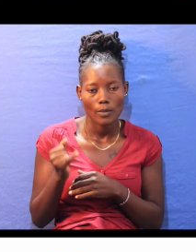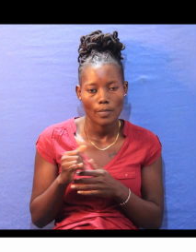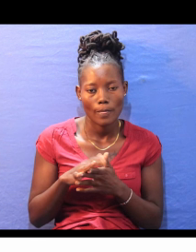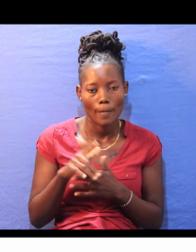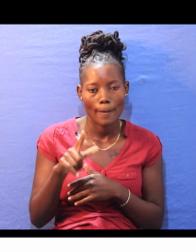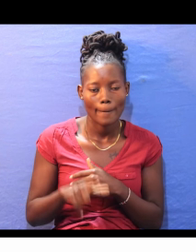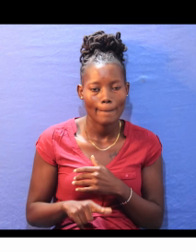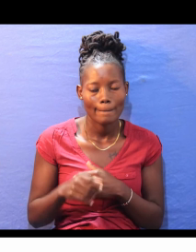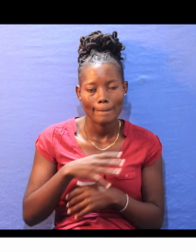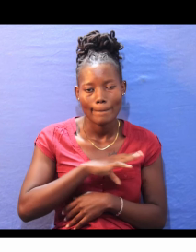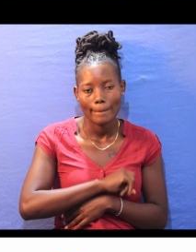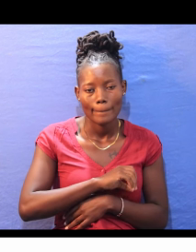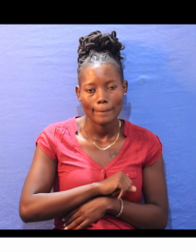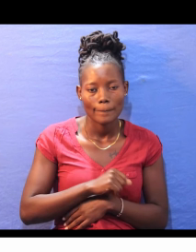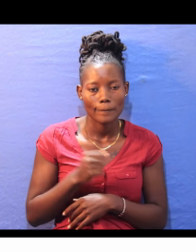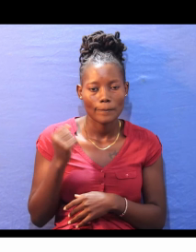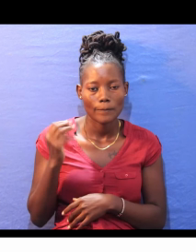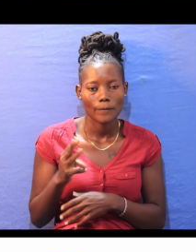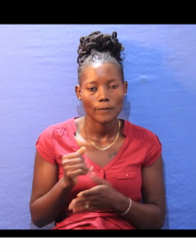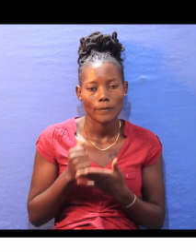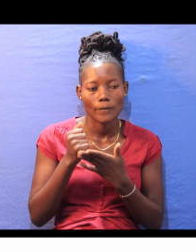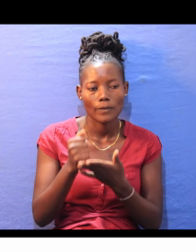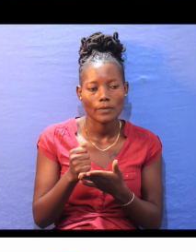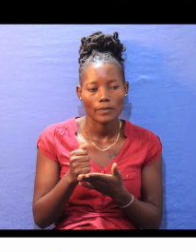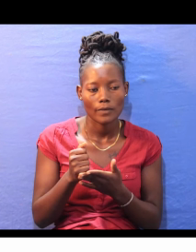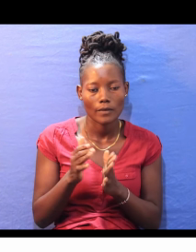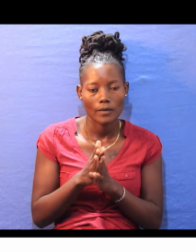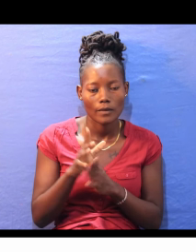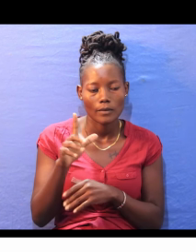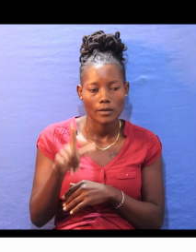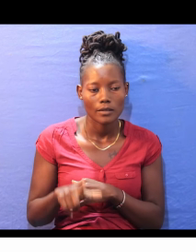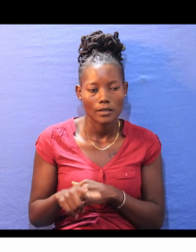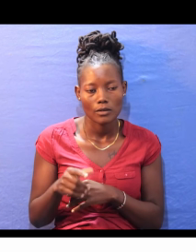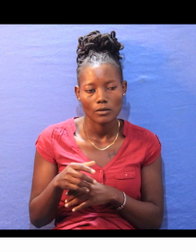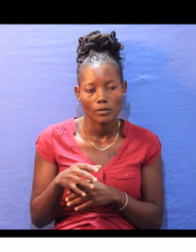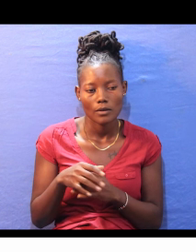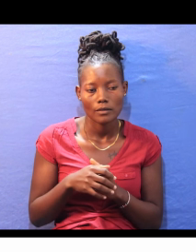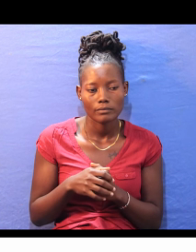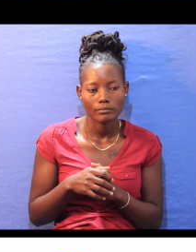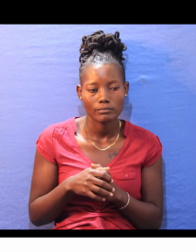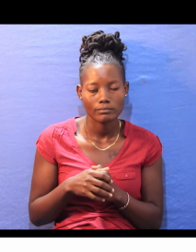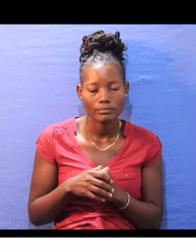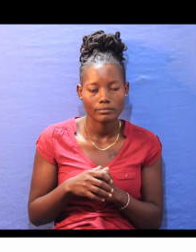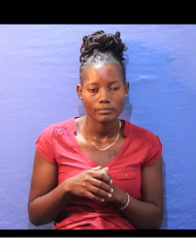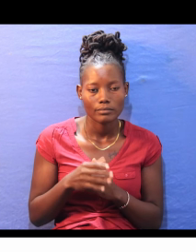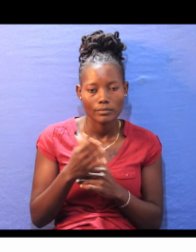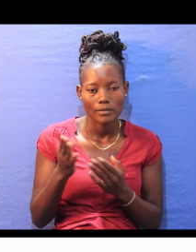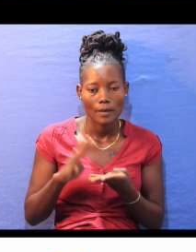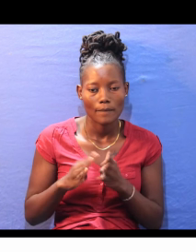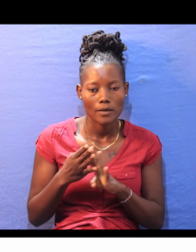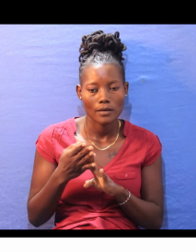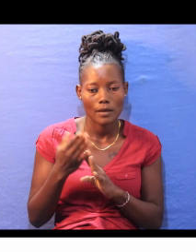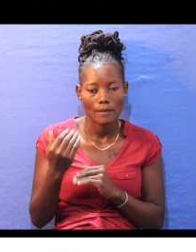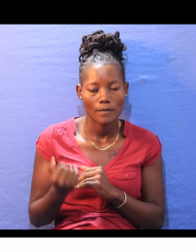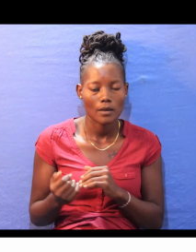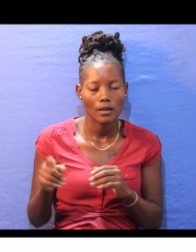intensity endurance is going to build our capacity to get stronger. And we do also